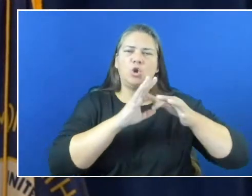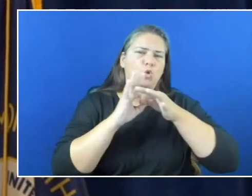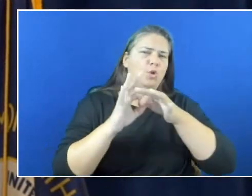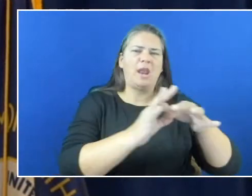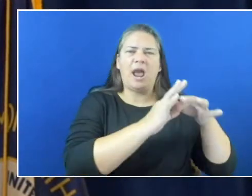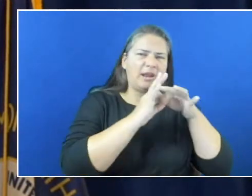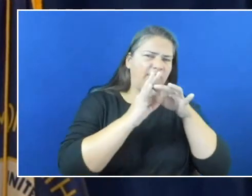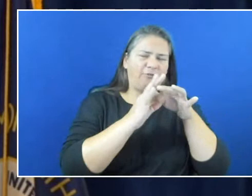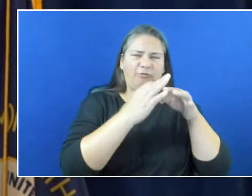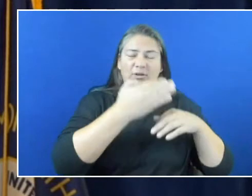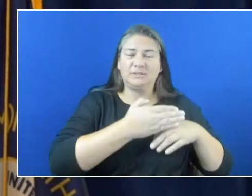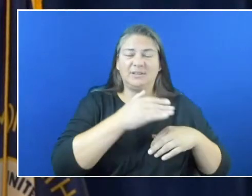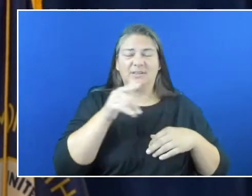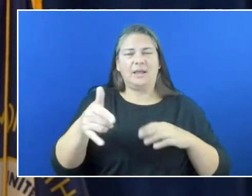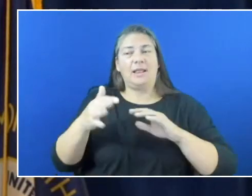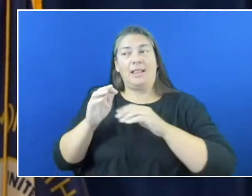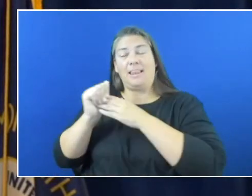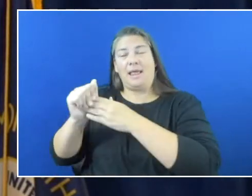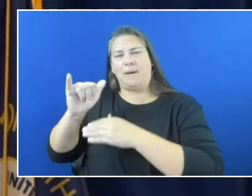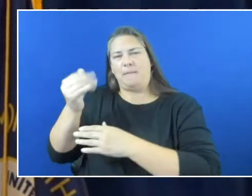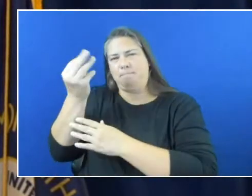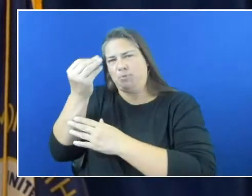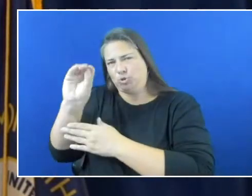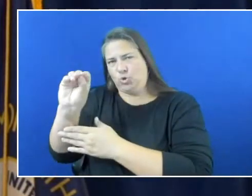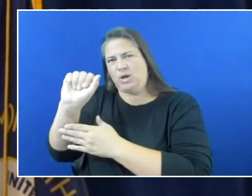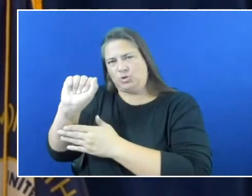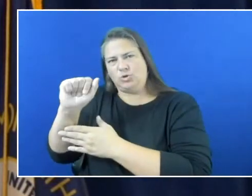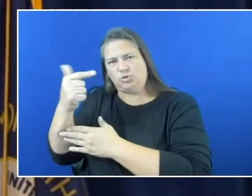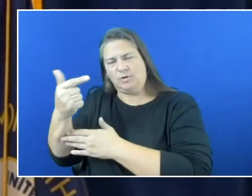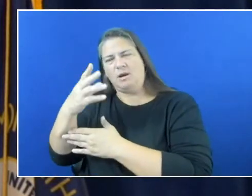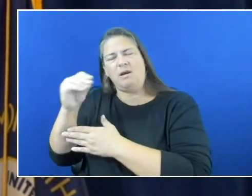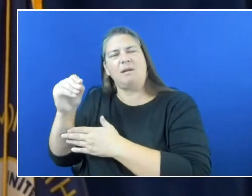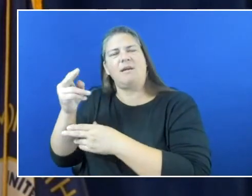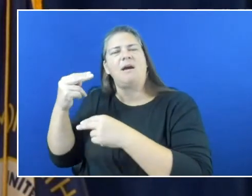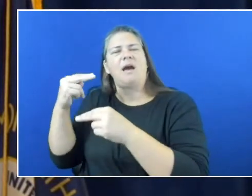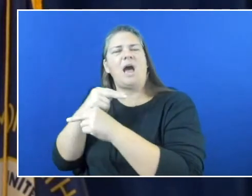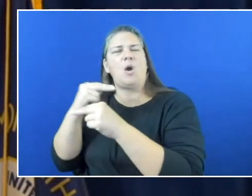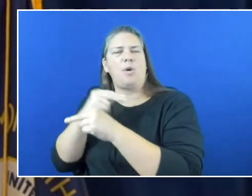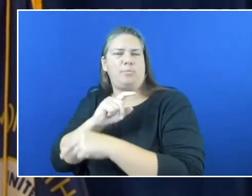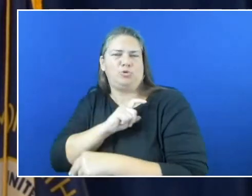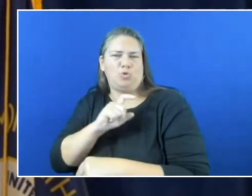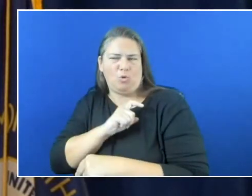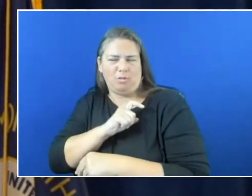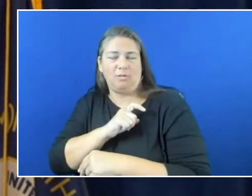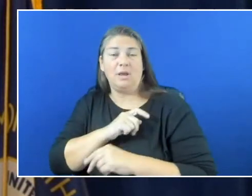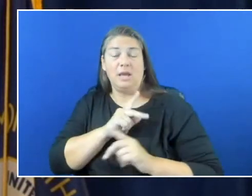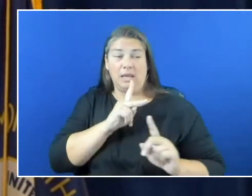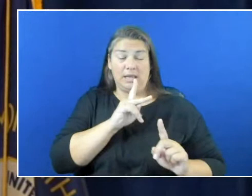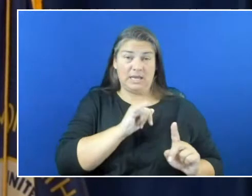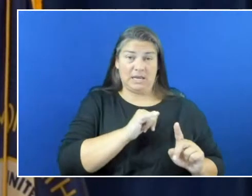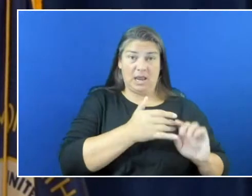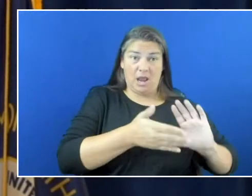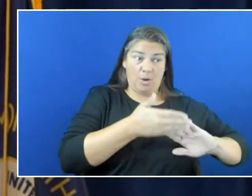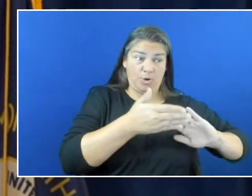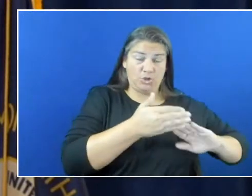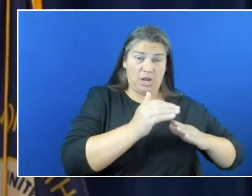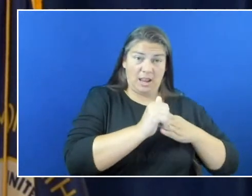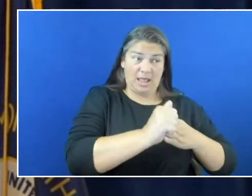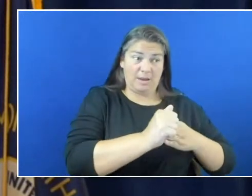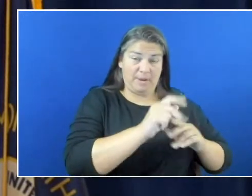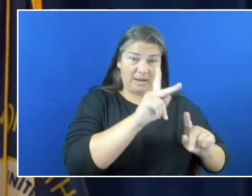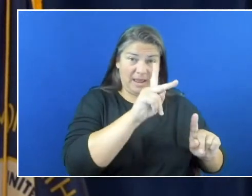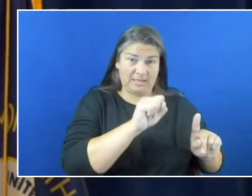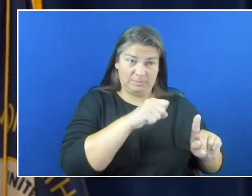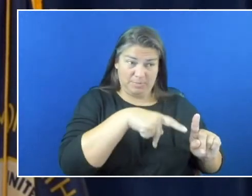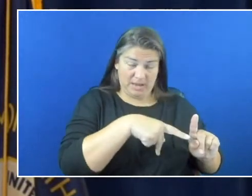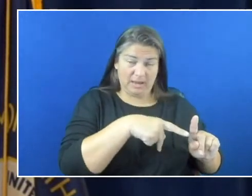Attorney General's Office and the Missouri Highway Patrol. Kentucky's operation was organized and led by the Kentucky State Police and included 29